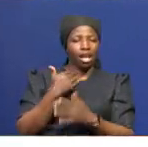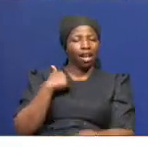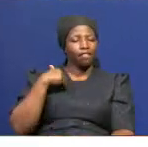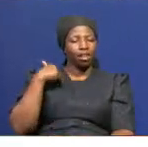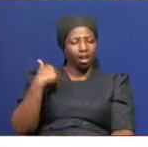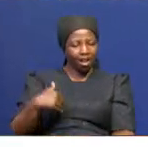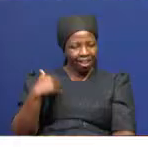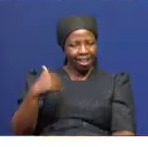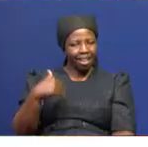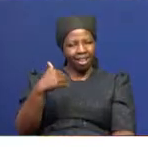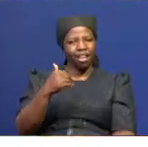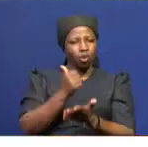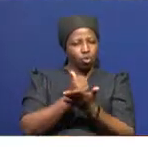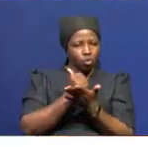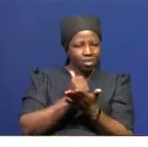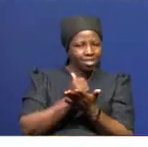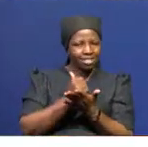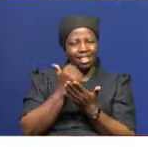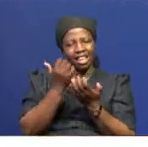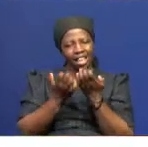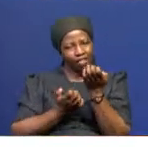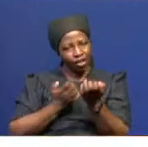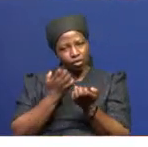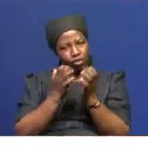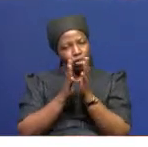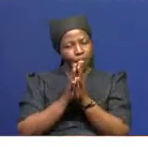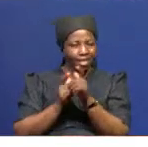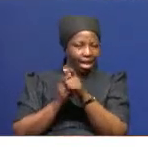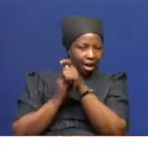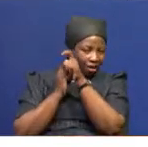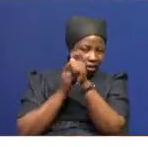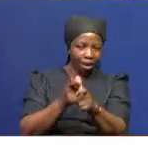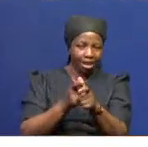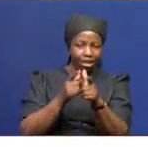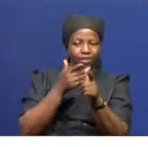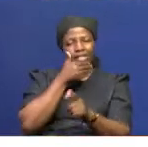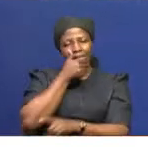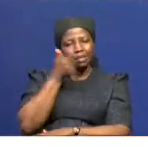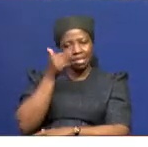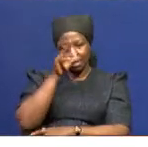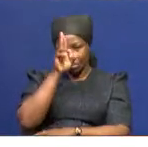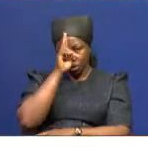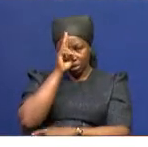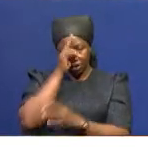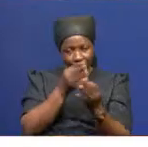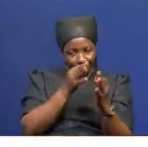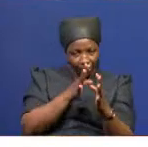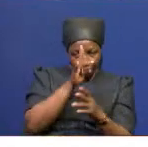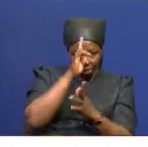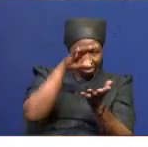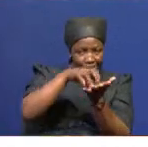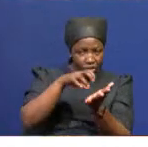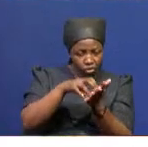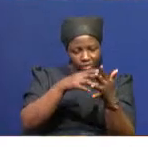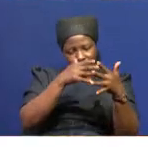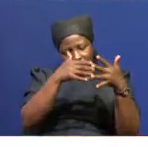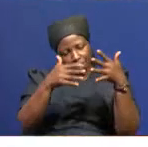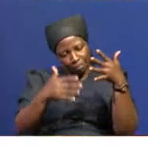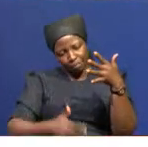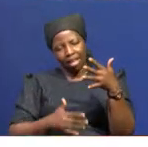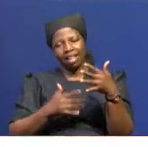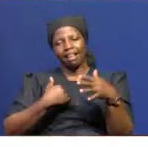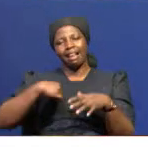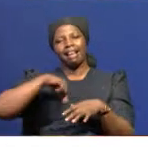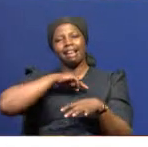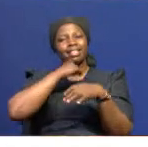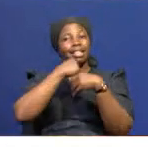audits and evaluation with awards to the best police officers, police stations, among others. We are